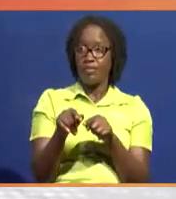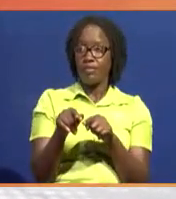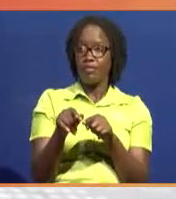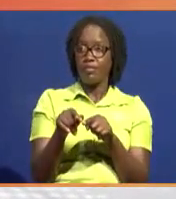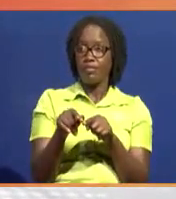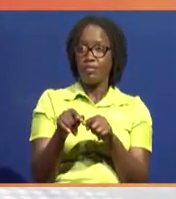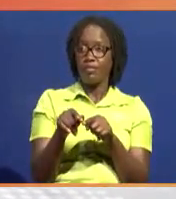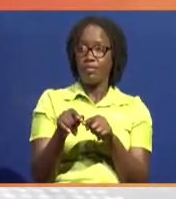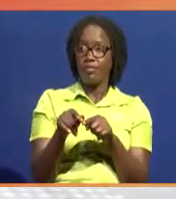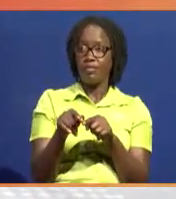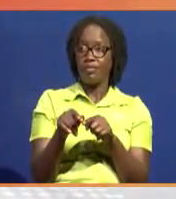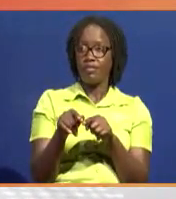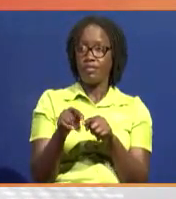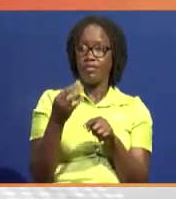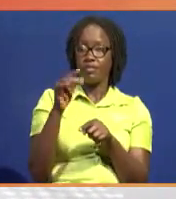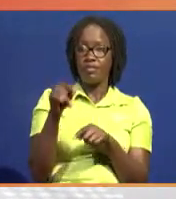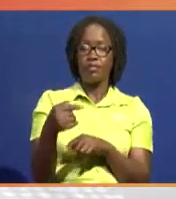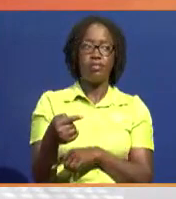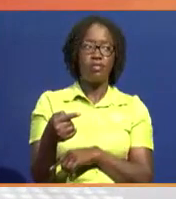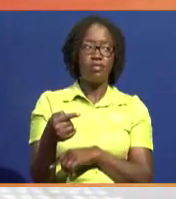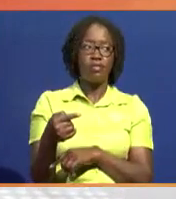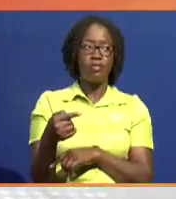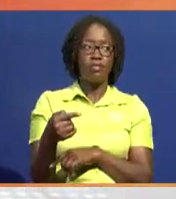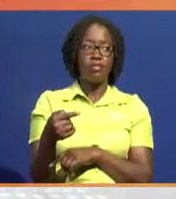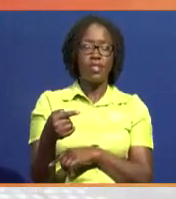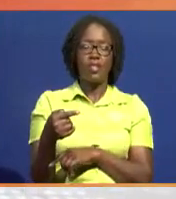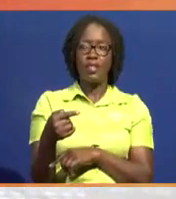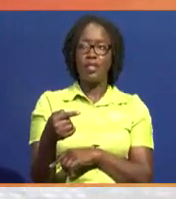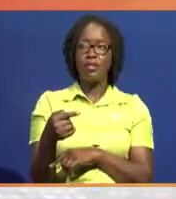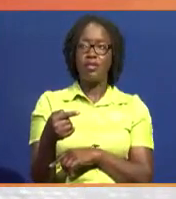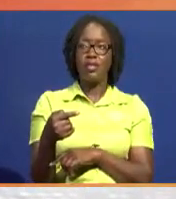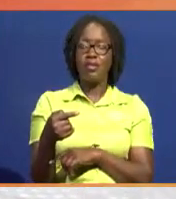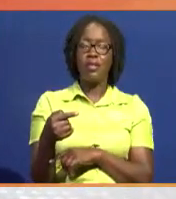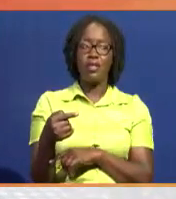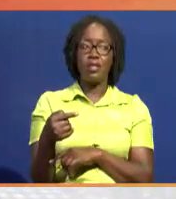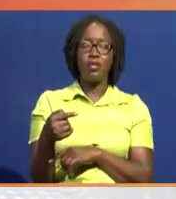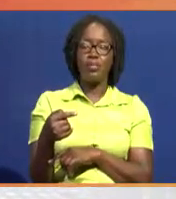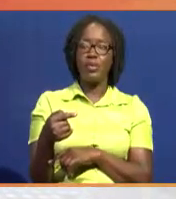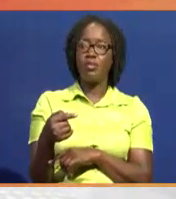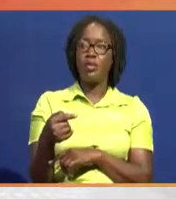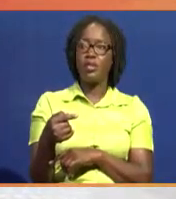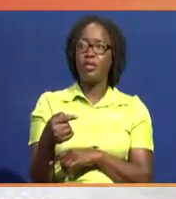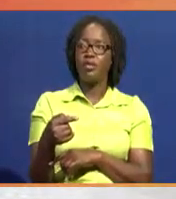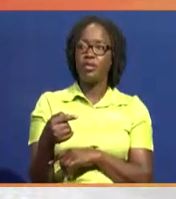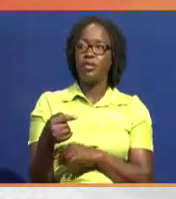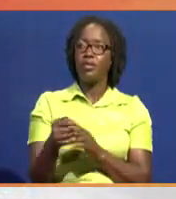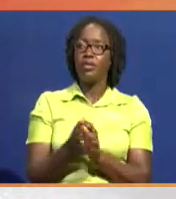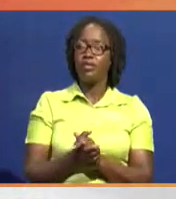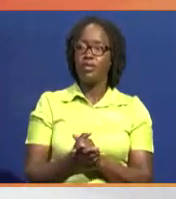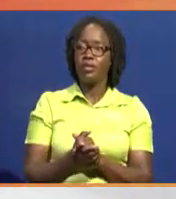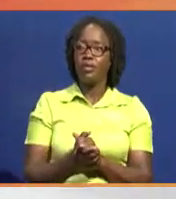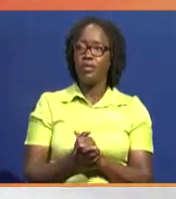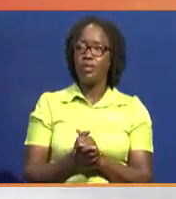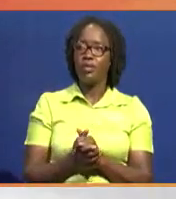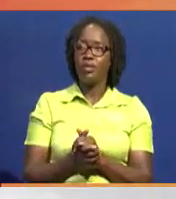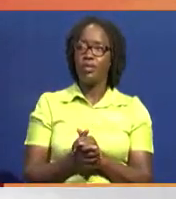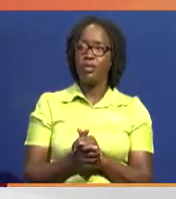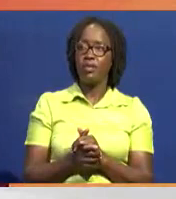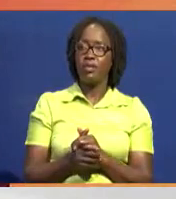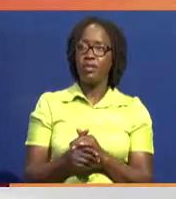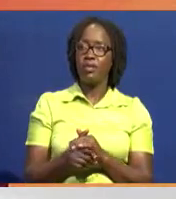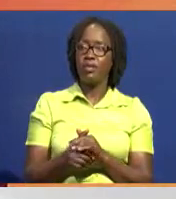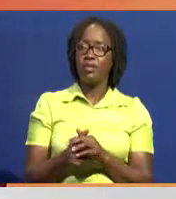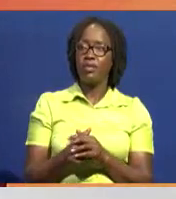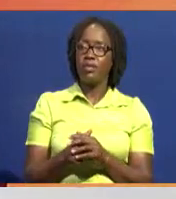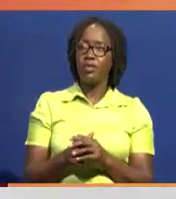assembly. She says that the 3,000 mark has been crossed in terms of registration. They are hoping by the end of the week or so, we will